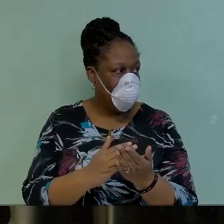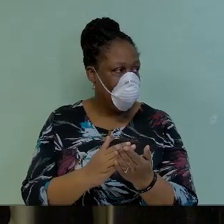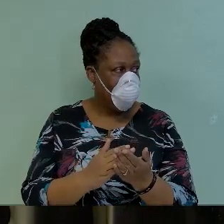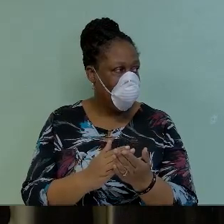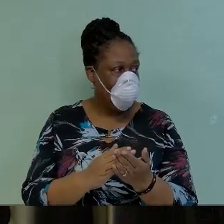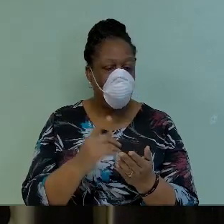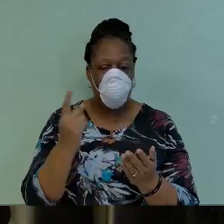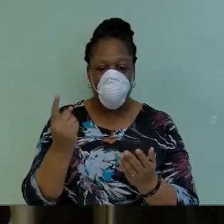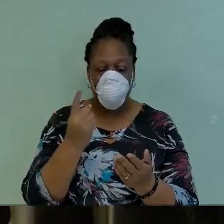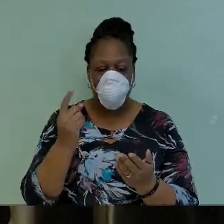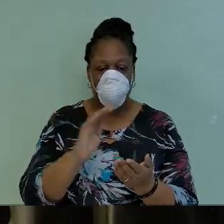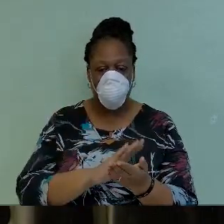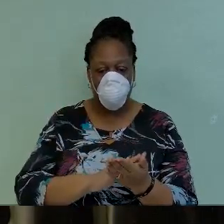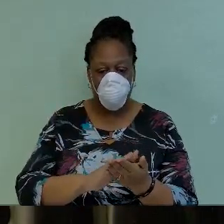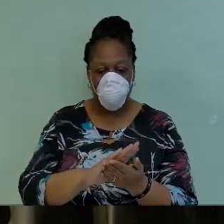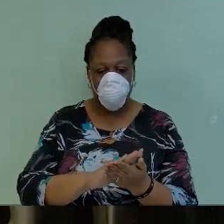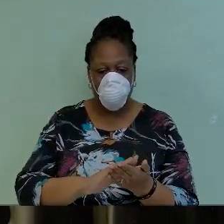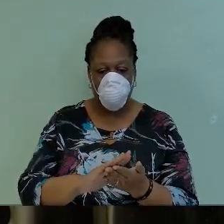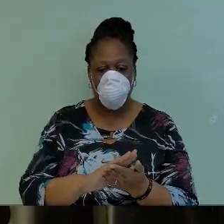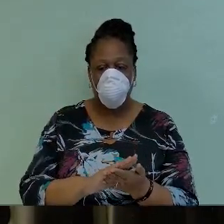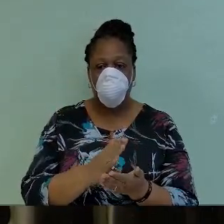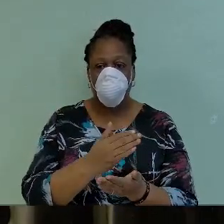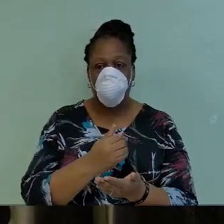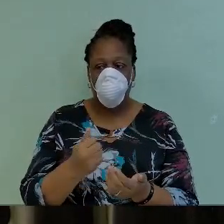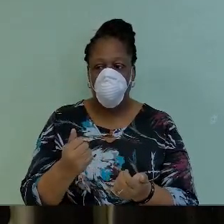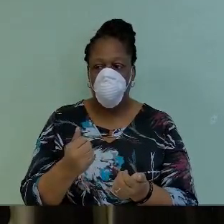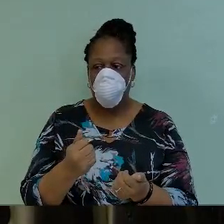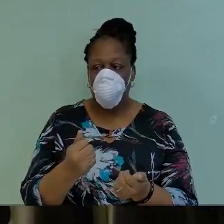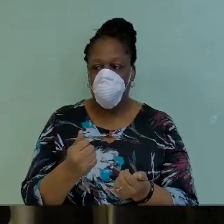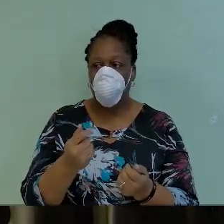sanitization, and then I would speak about standards.